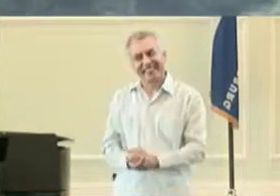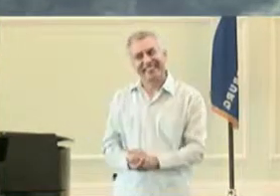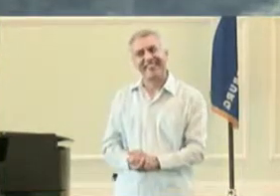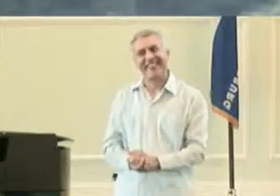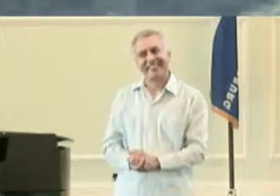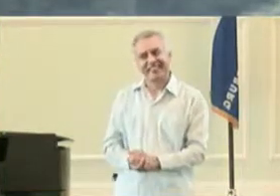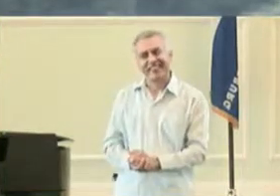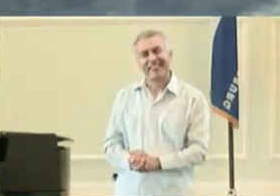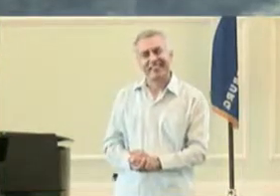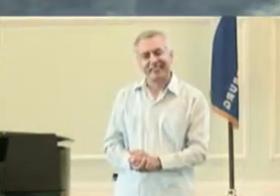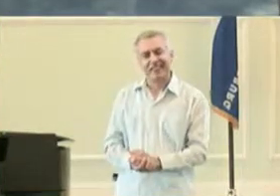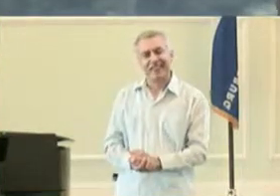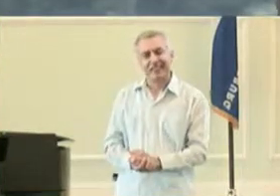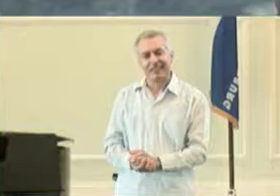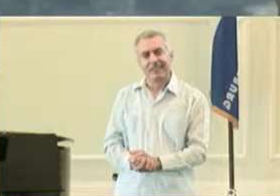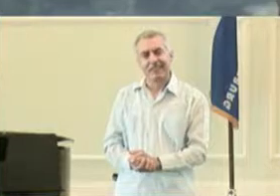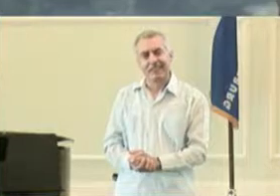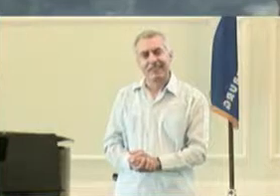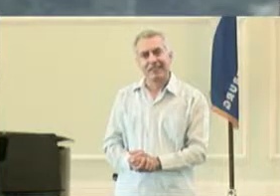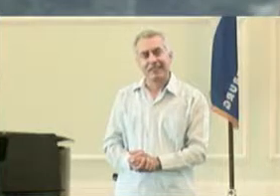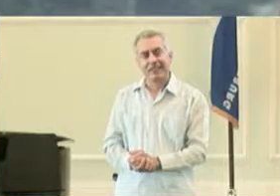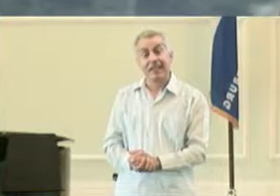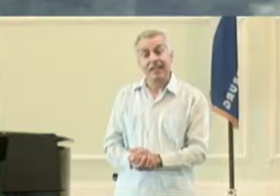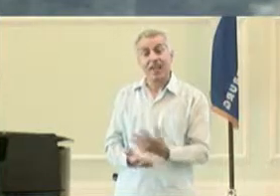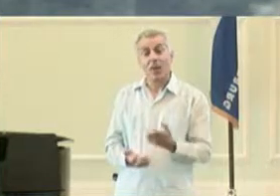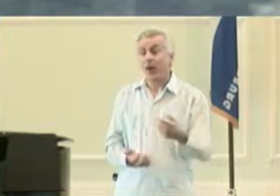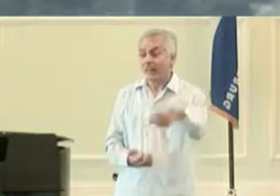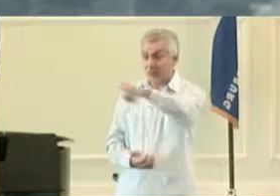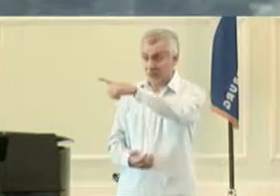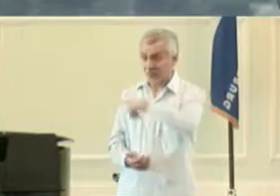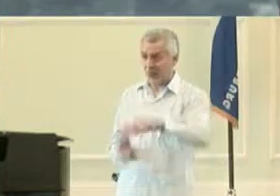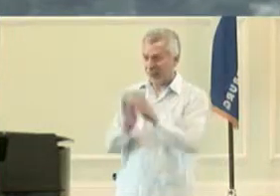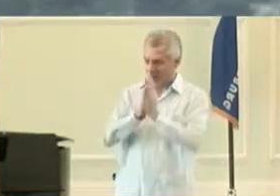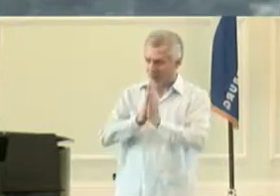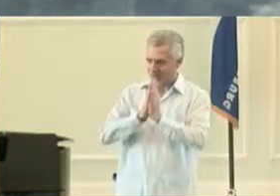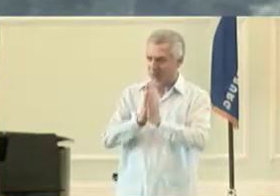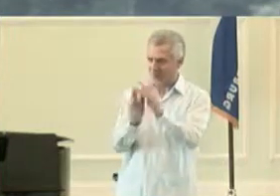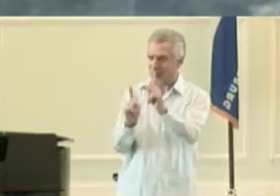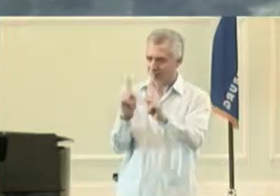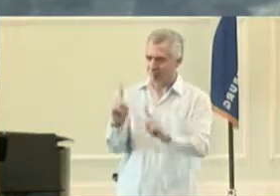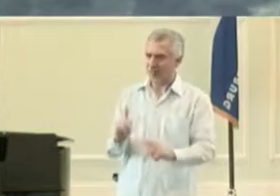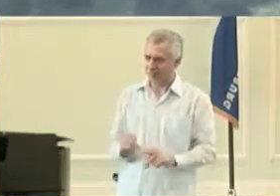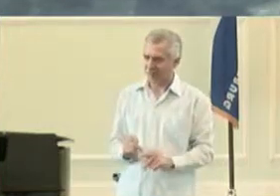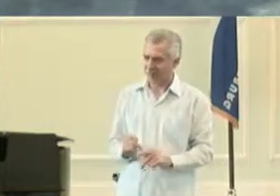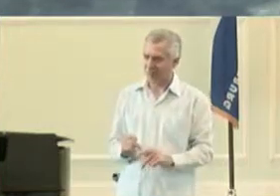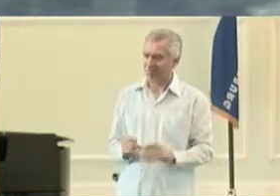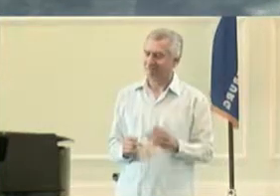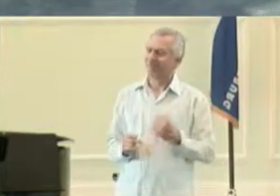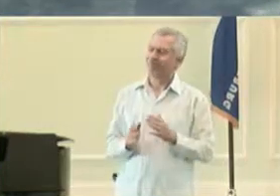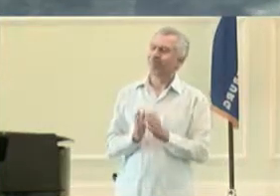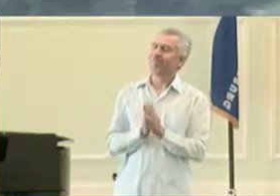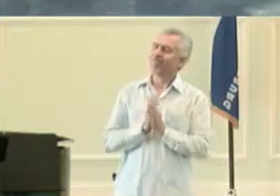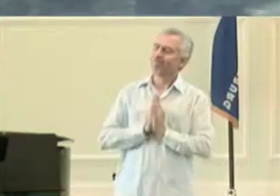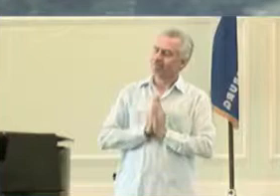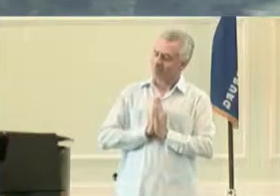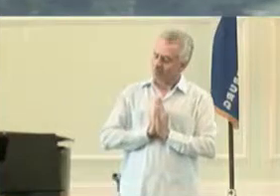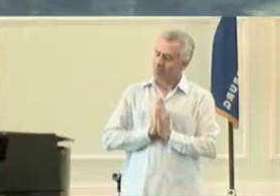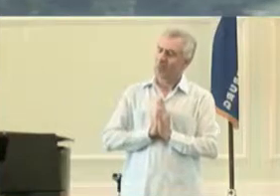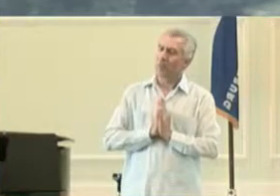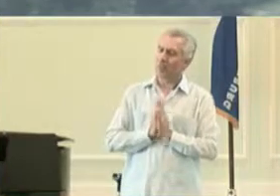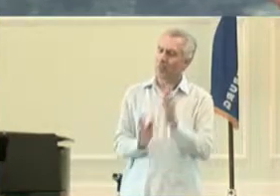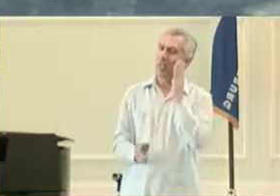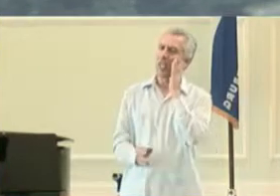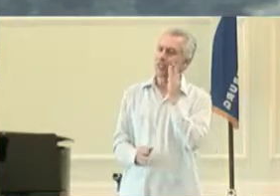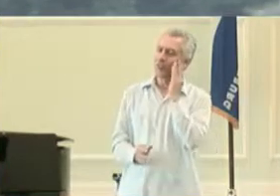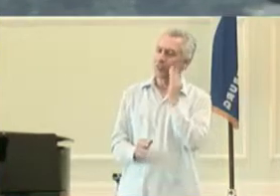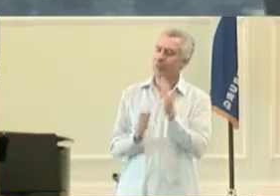I want us to be praying people. Amen? I want us to be men and women of prayer.